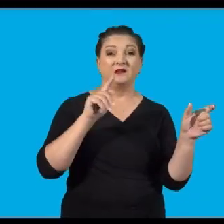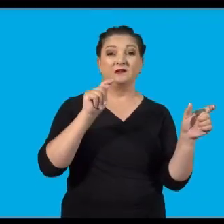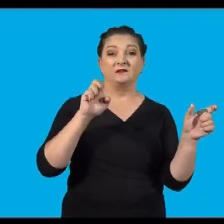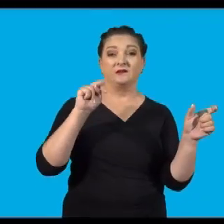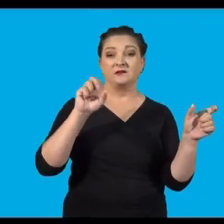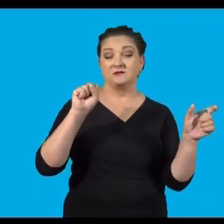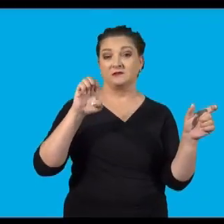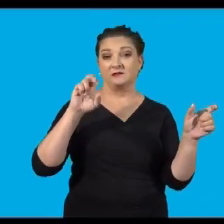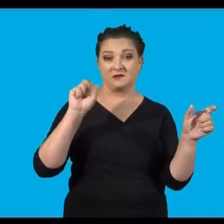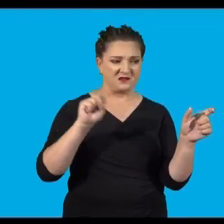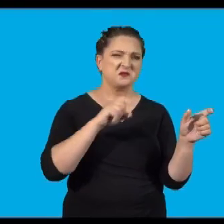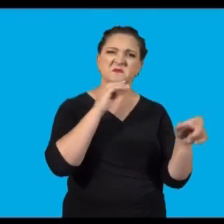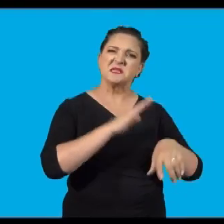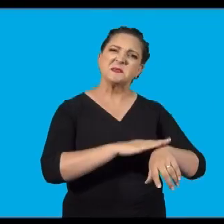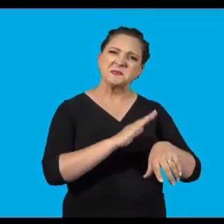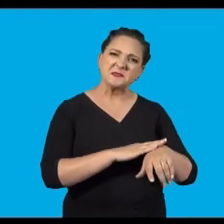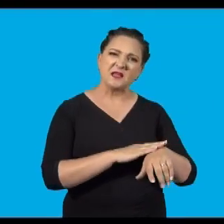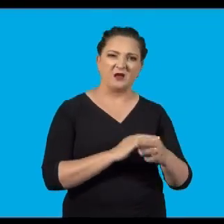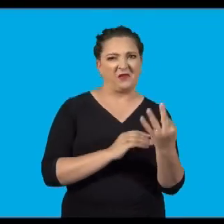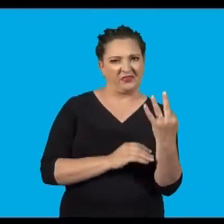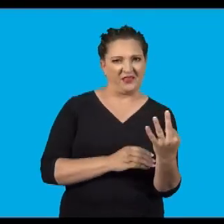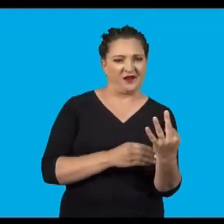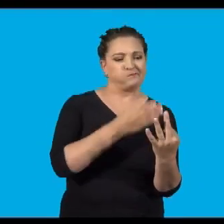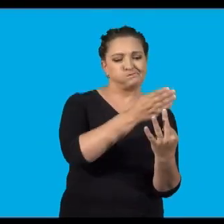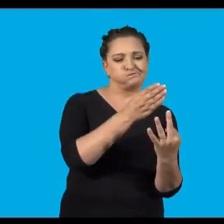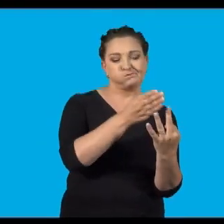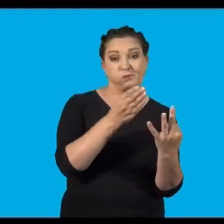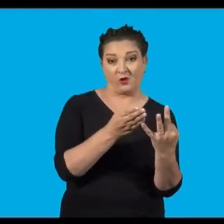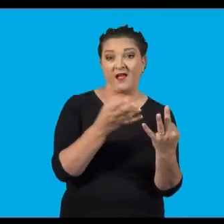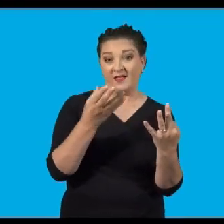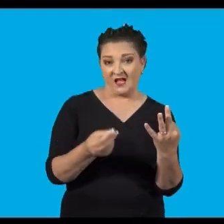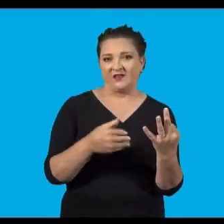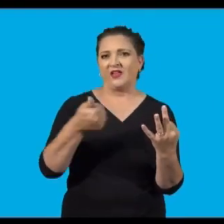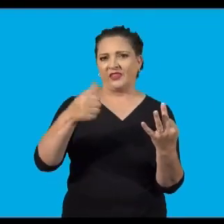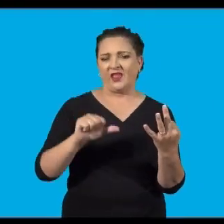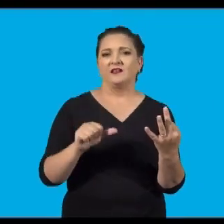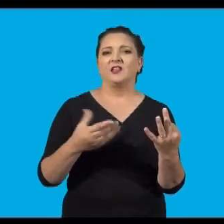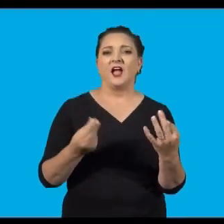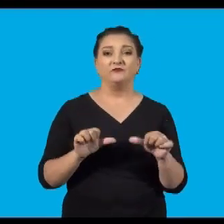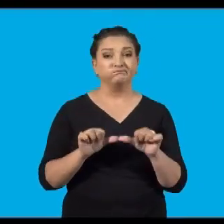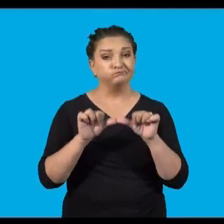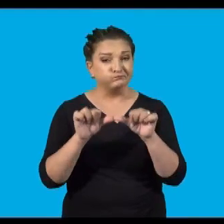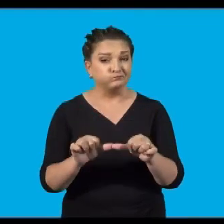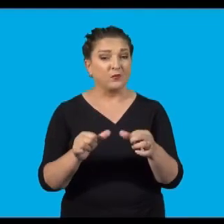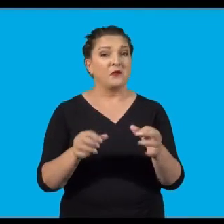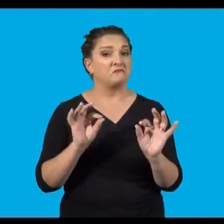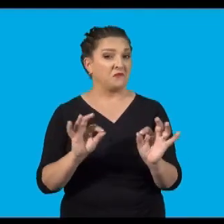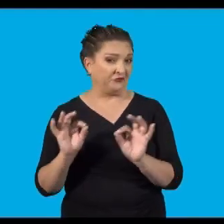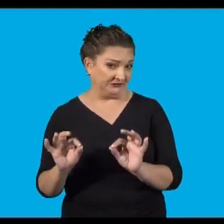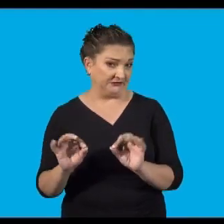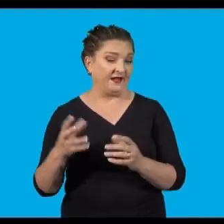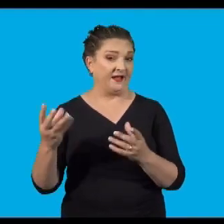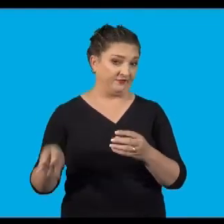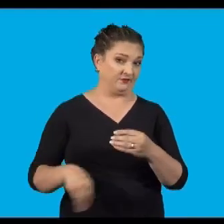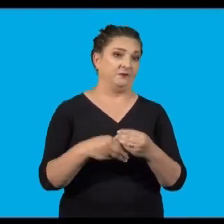of time. So remember, we had our three basic tenses, but then we also had the continuous tense as well as the perfect tense, all